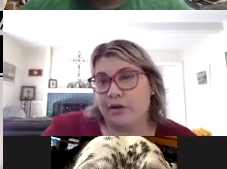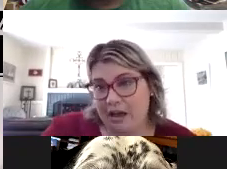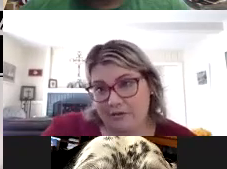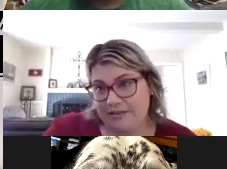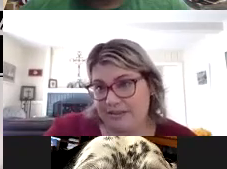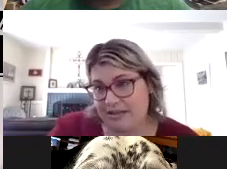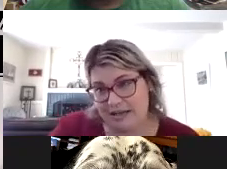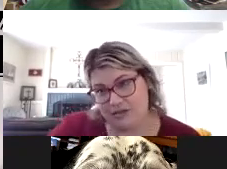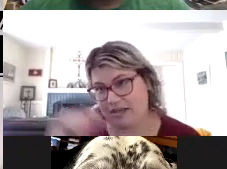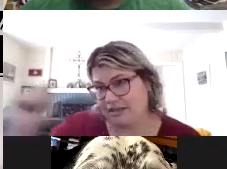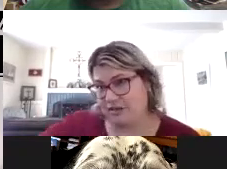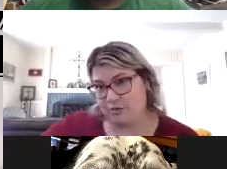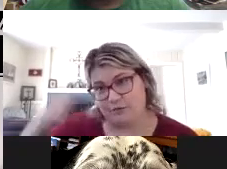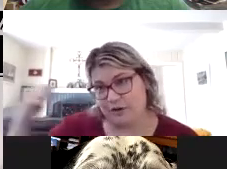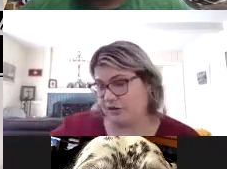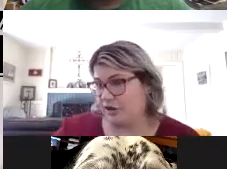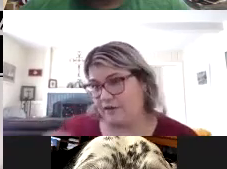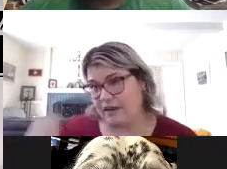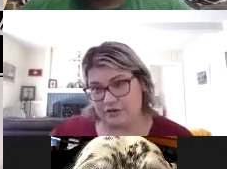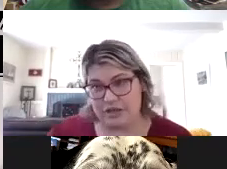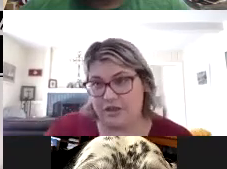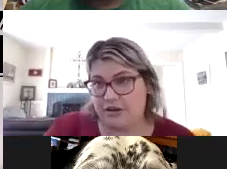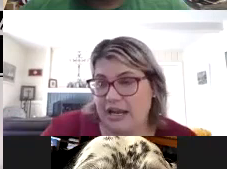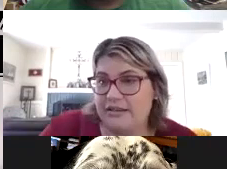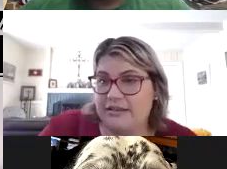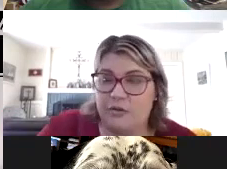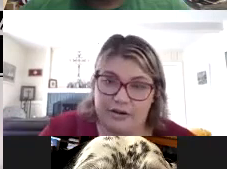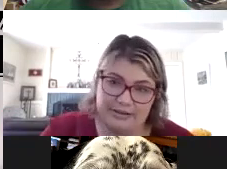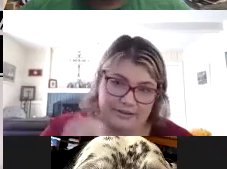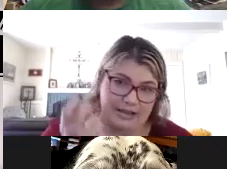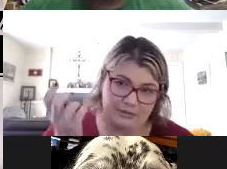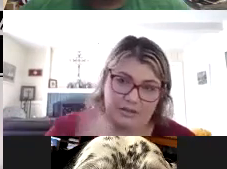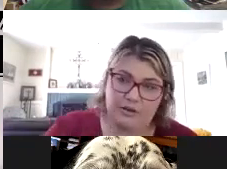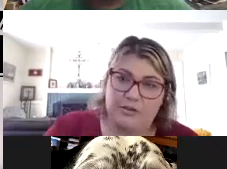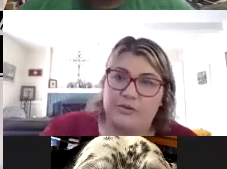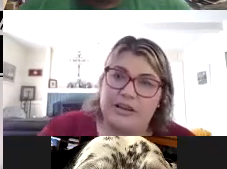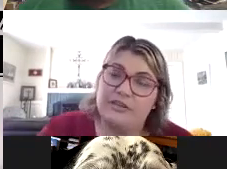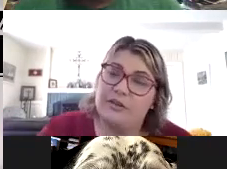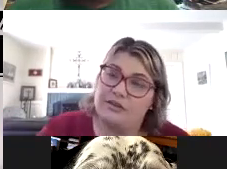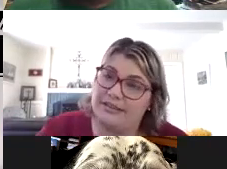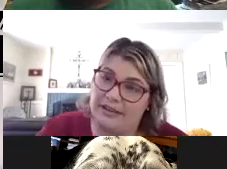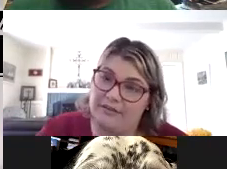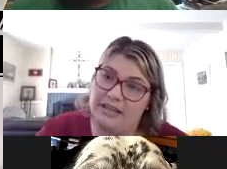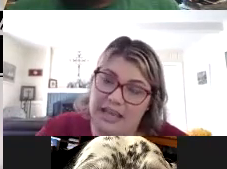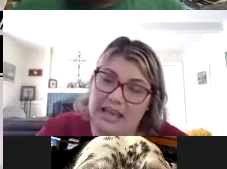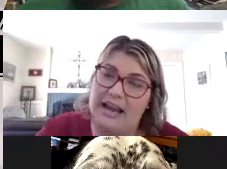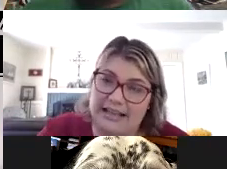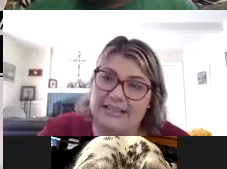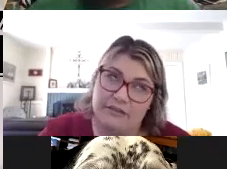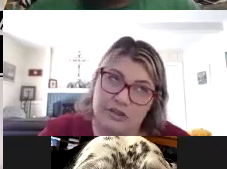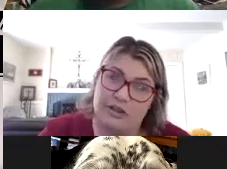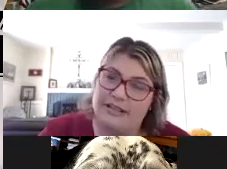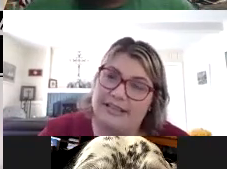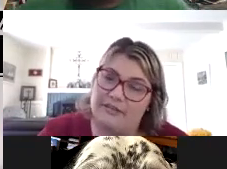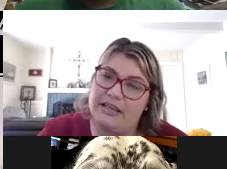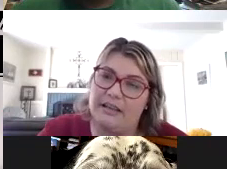will count each individual vote, all 538, or until they get to a clear majority of 270. A candidate has to